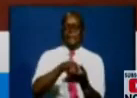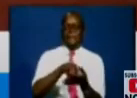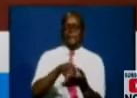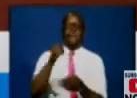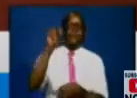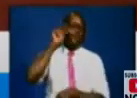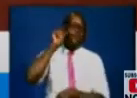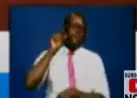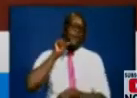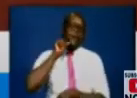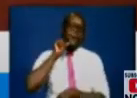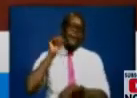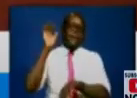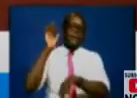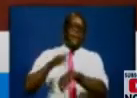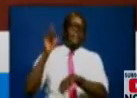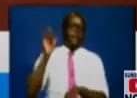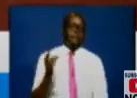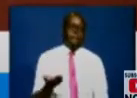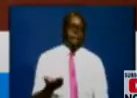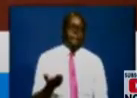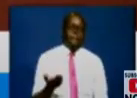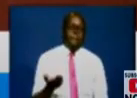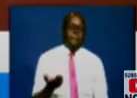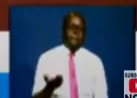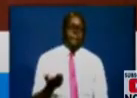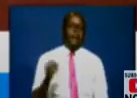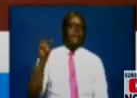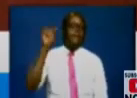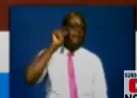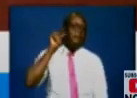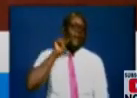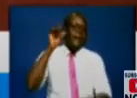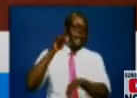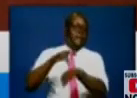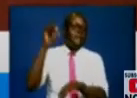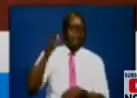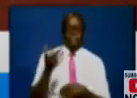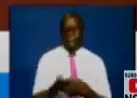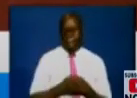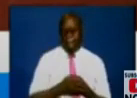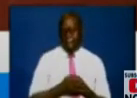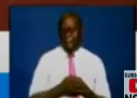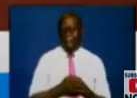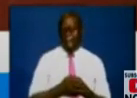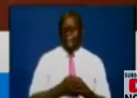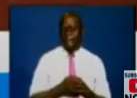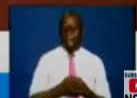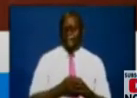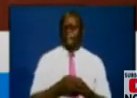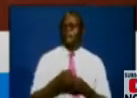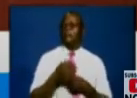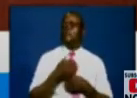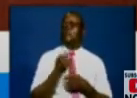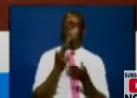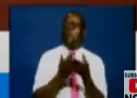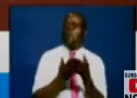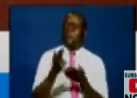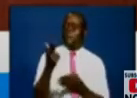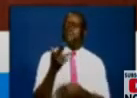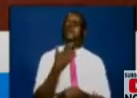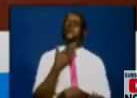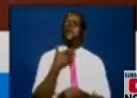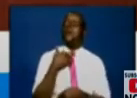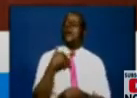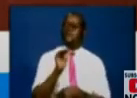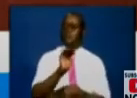gender sensitive. Gender sensitive. And Mr. Speaker, I honestly would like to